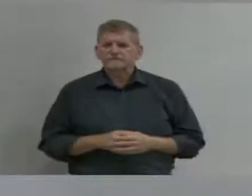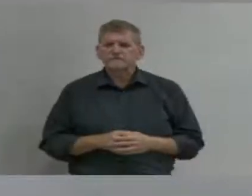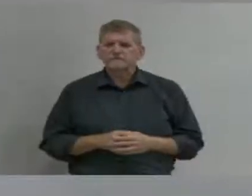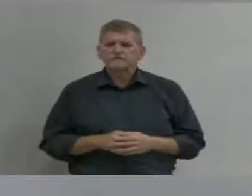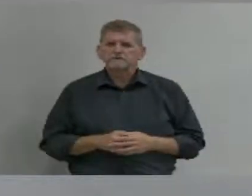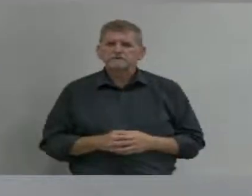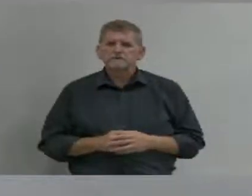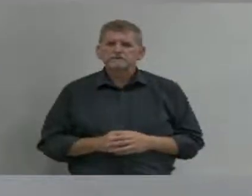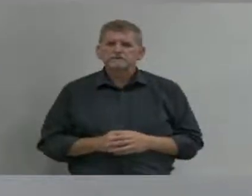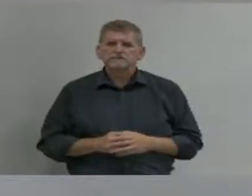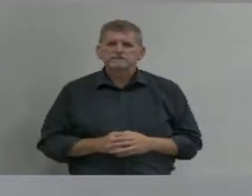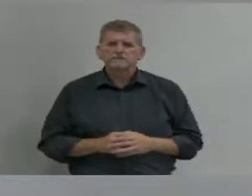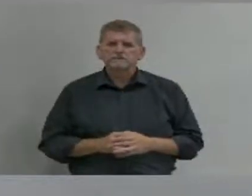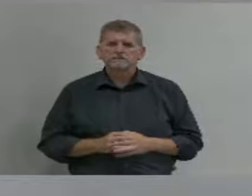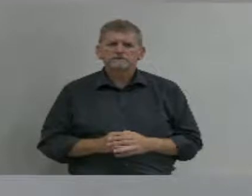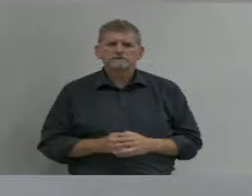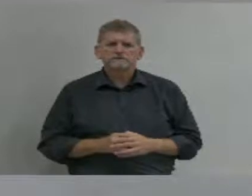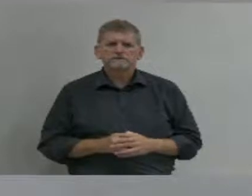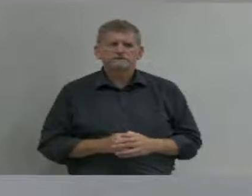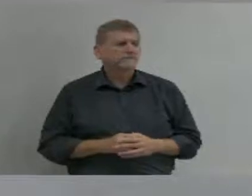safe.